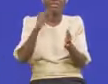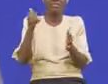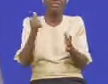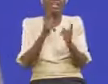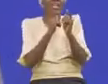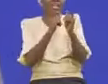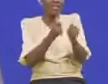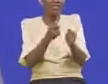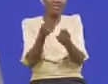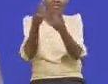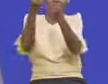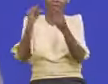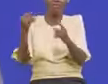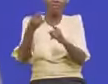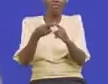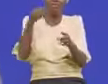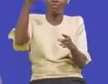God